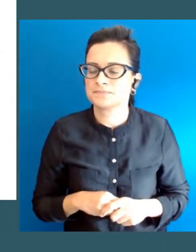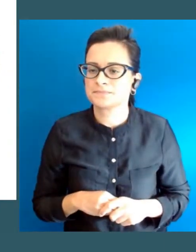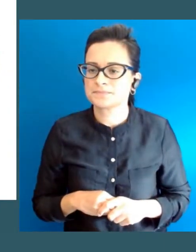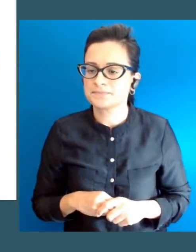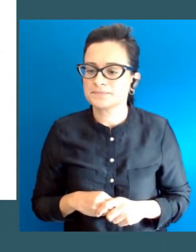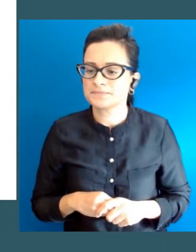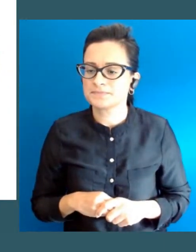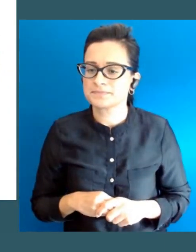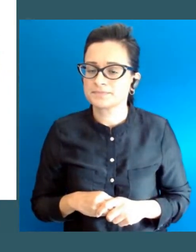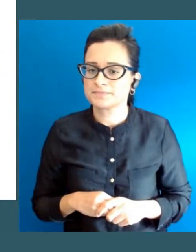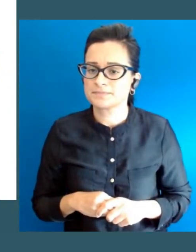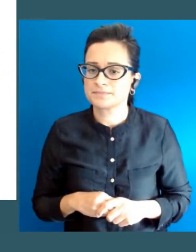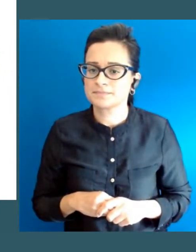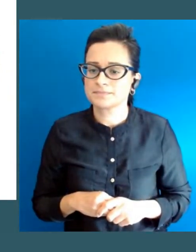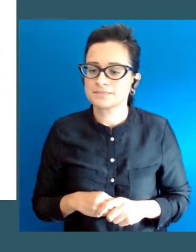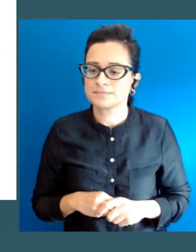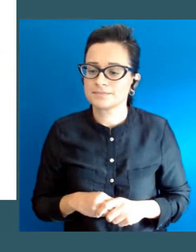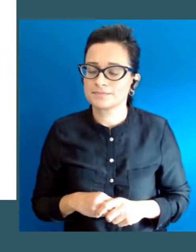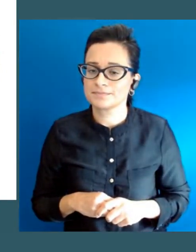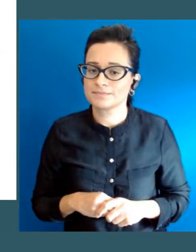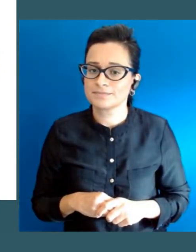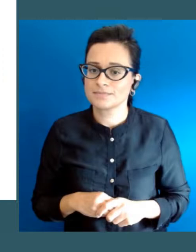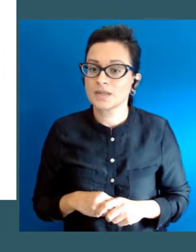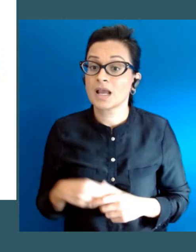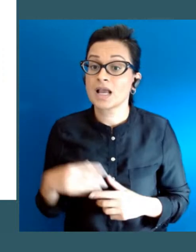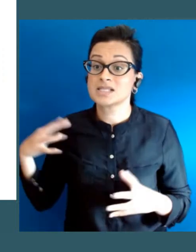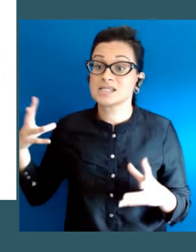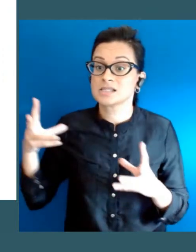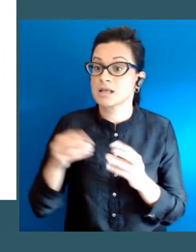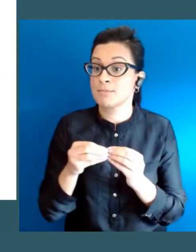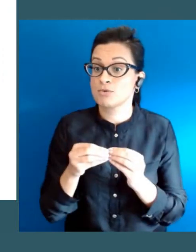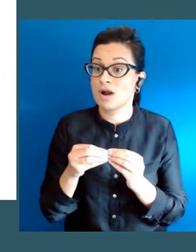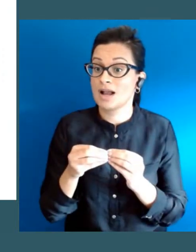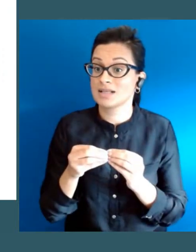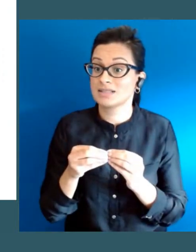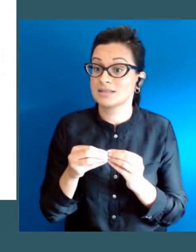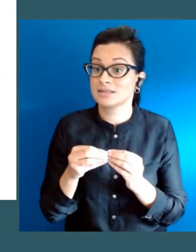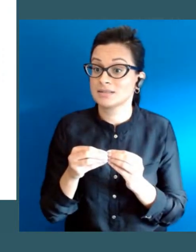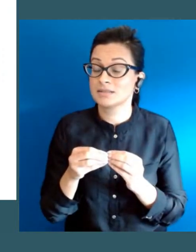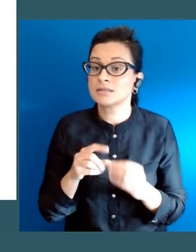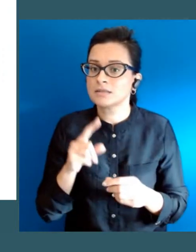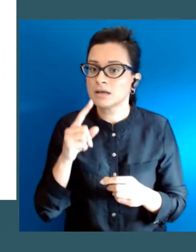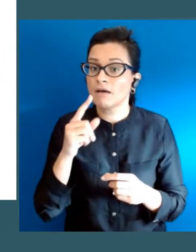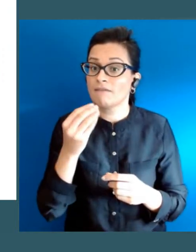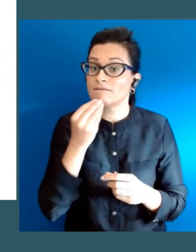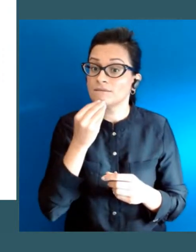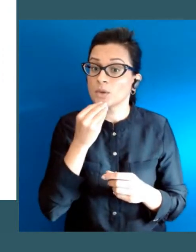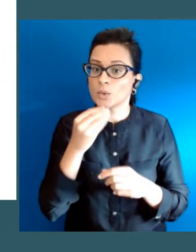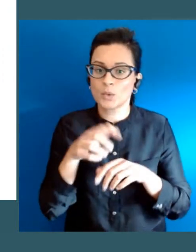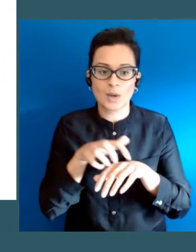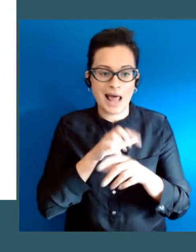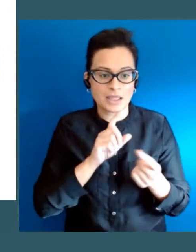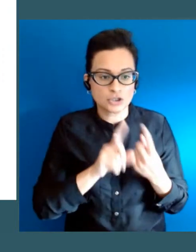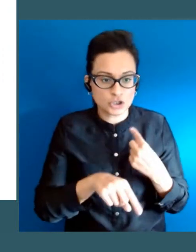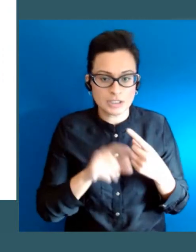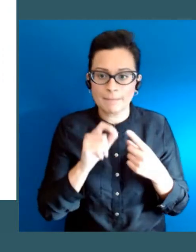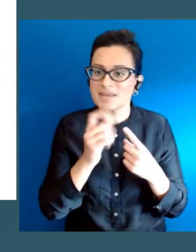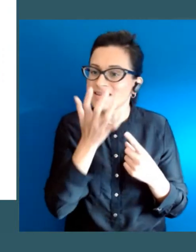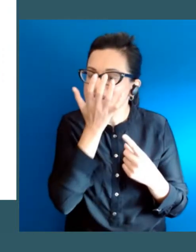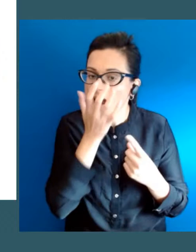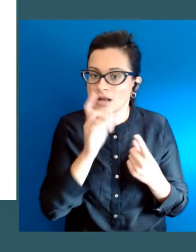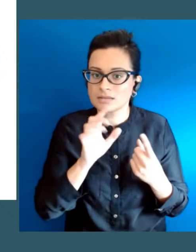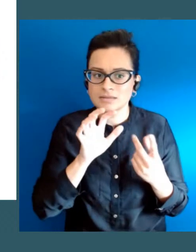So just to summarise, on that one aspect of food allergy, peanut allergy, we know strict avoidance